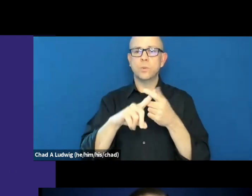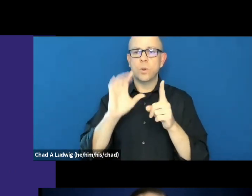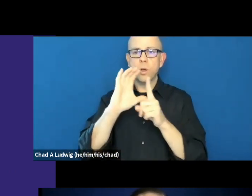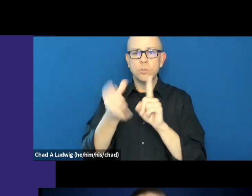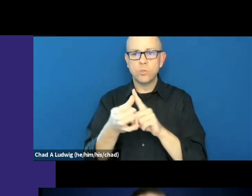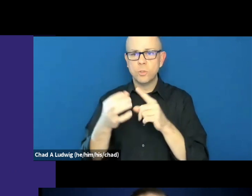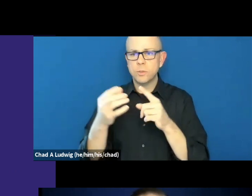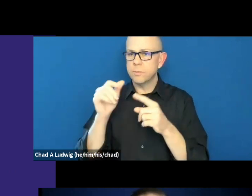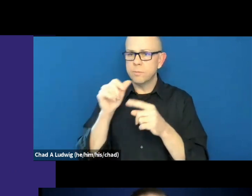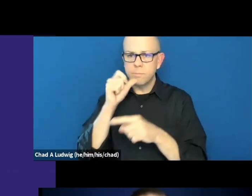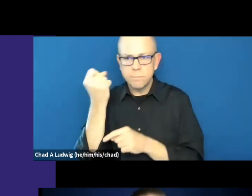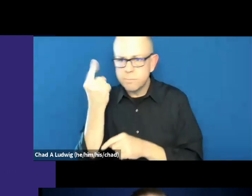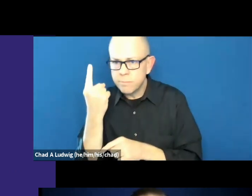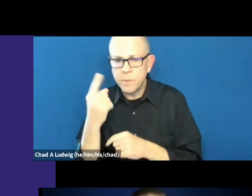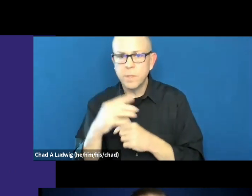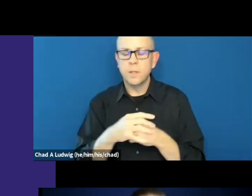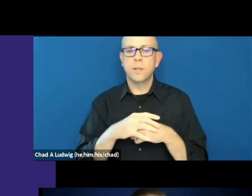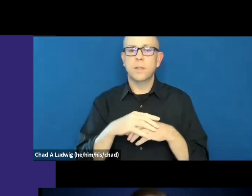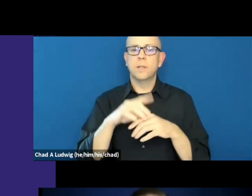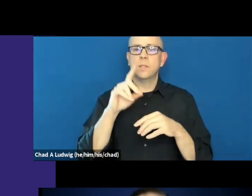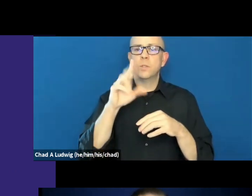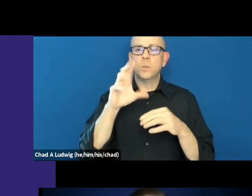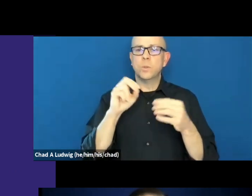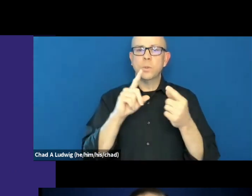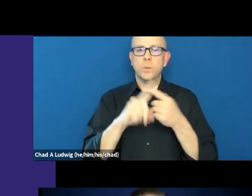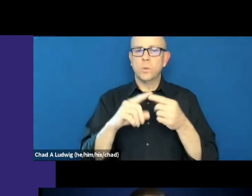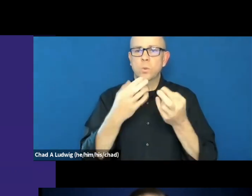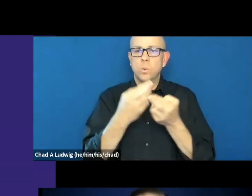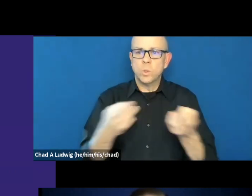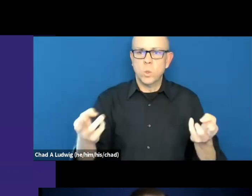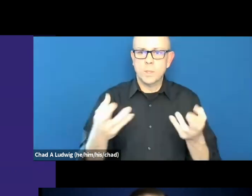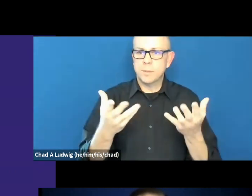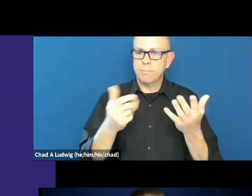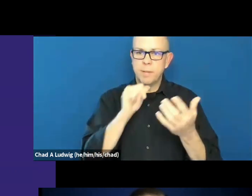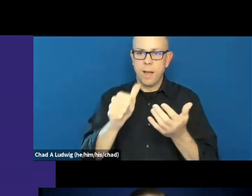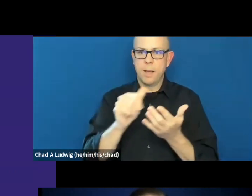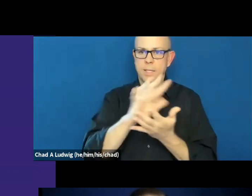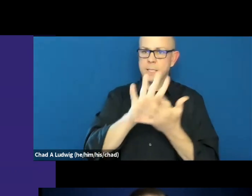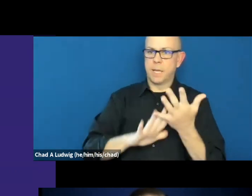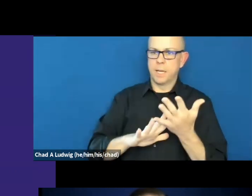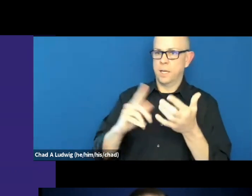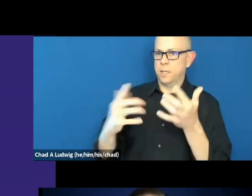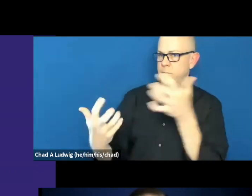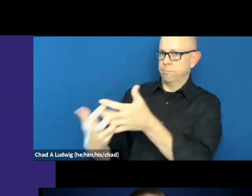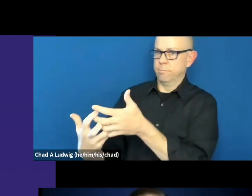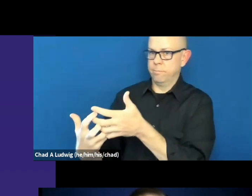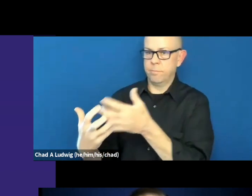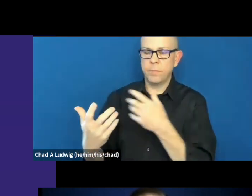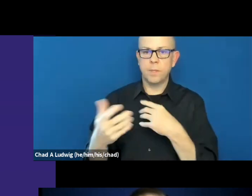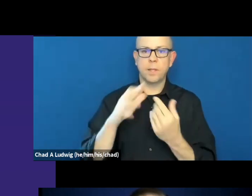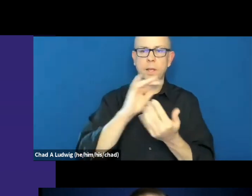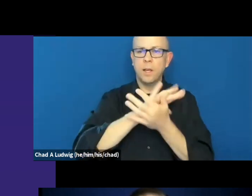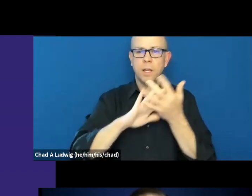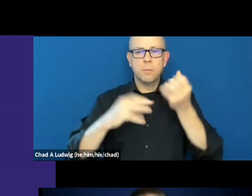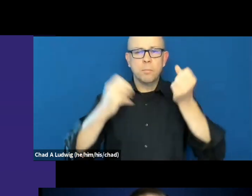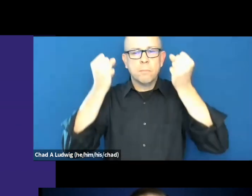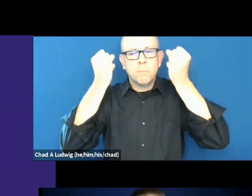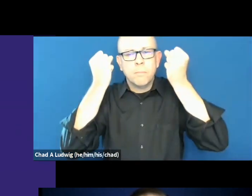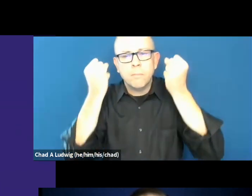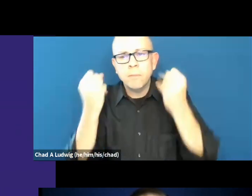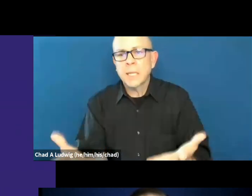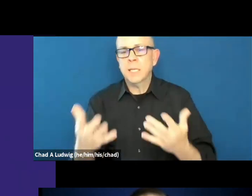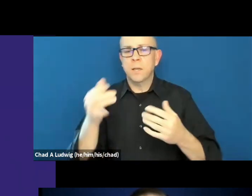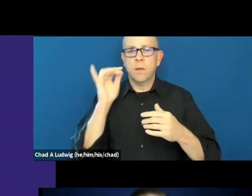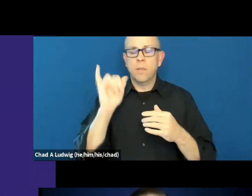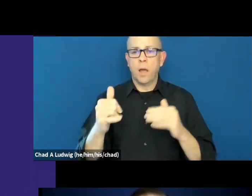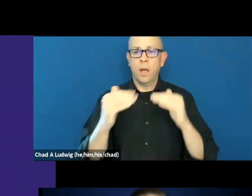areas. So there was lack of access, lack of communication, cultural competency, and a number of other types of